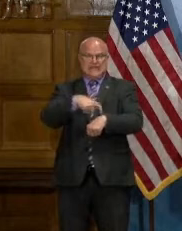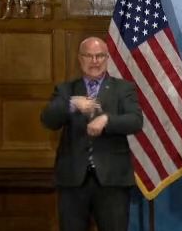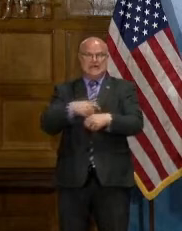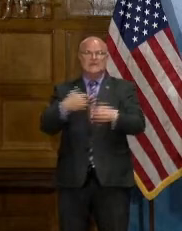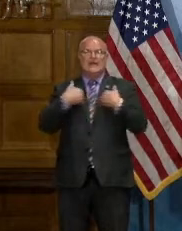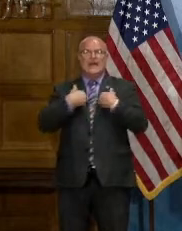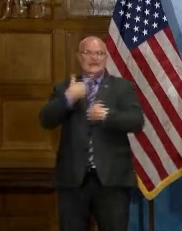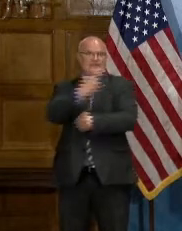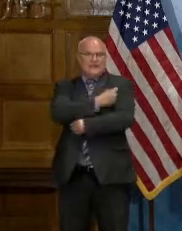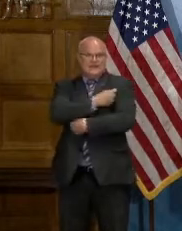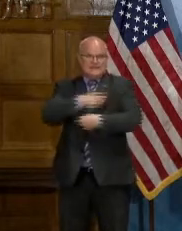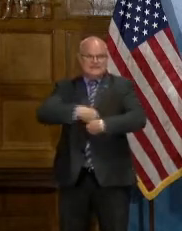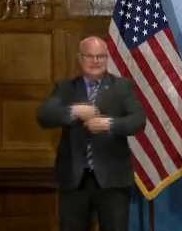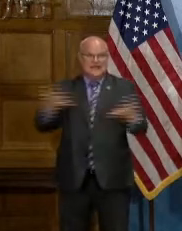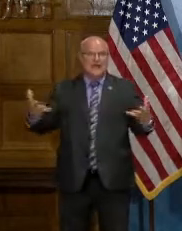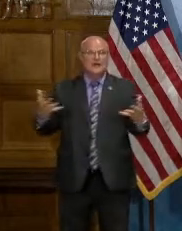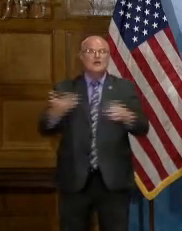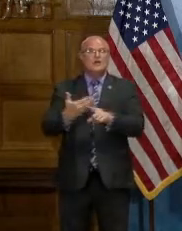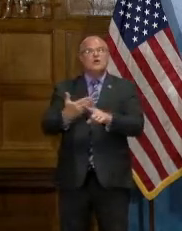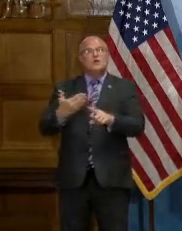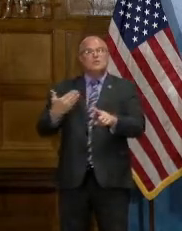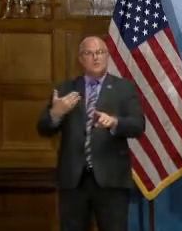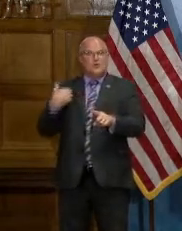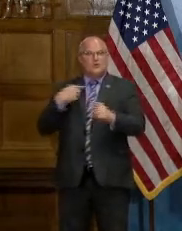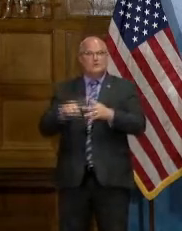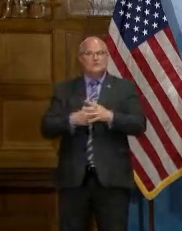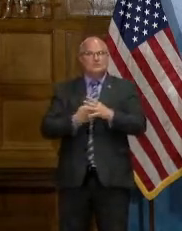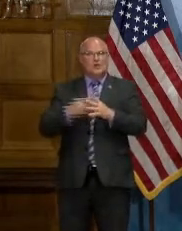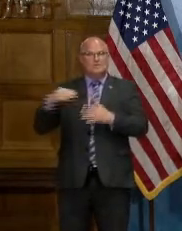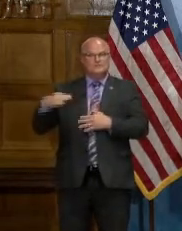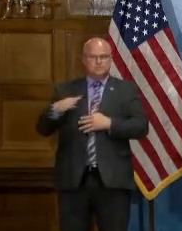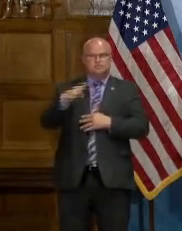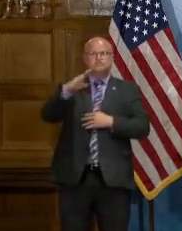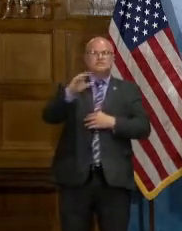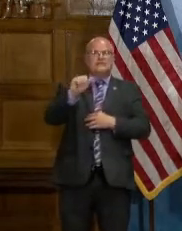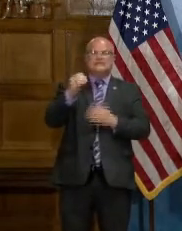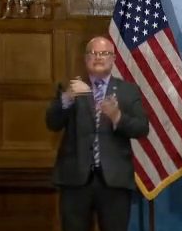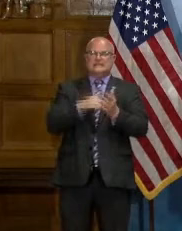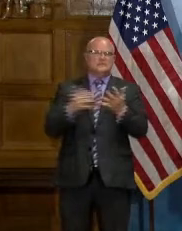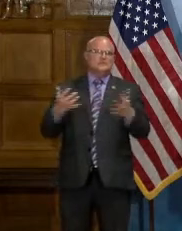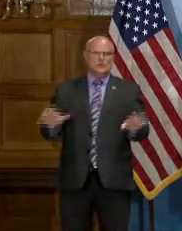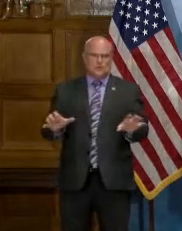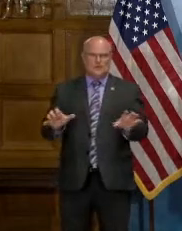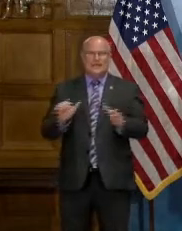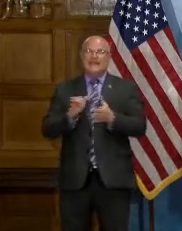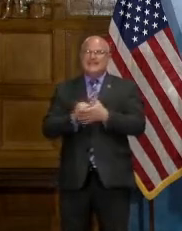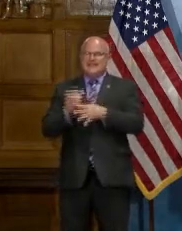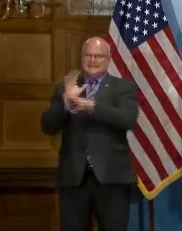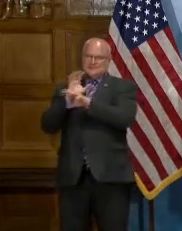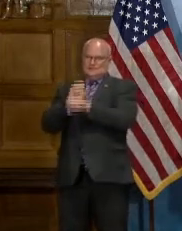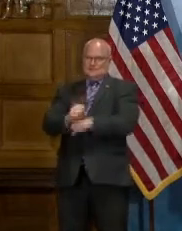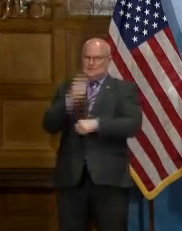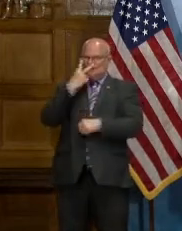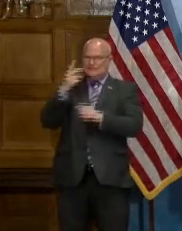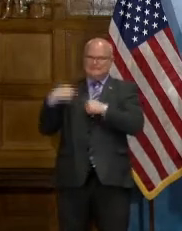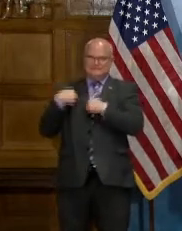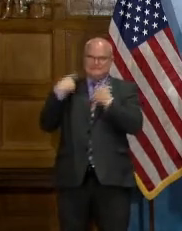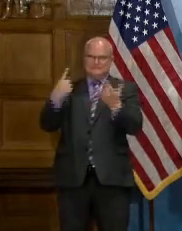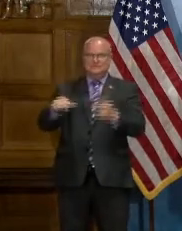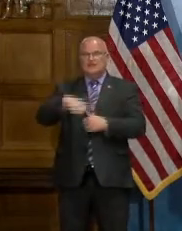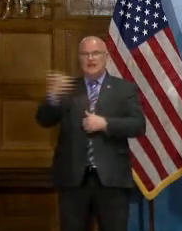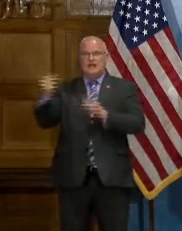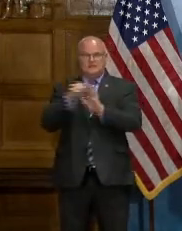get the vaccinations out before we start going up in our cases again. At least that's the trend line that we've seen in